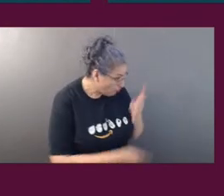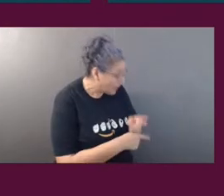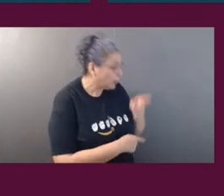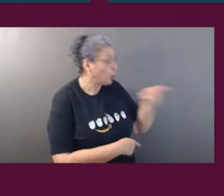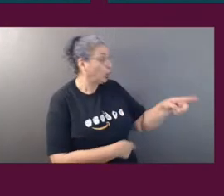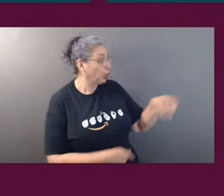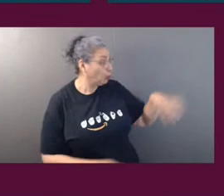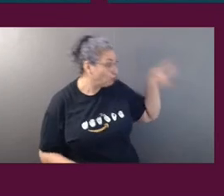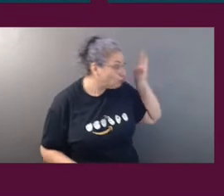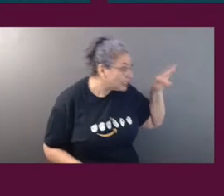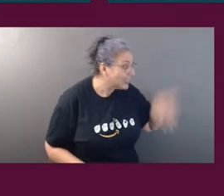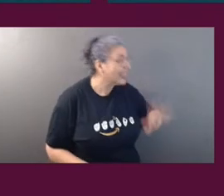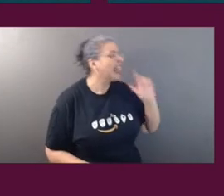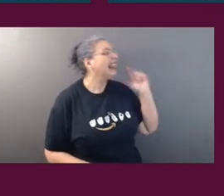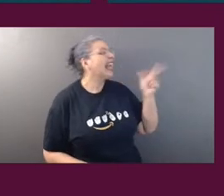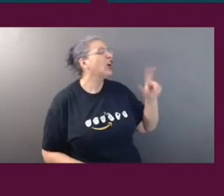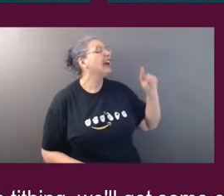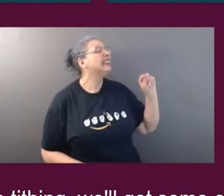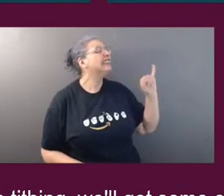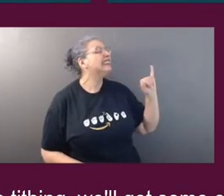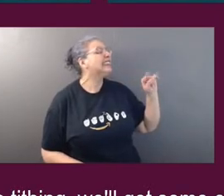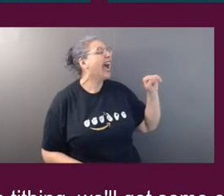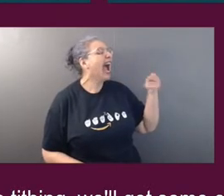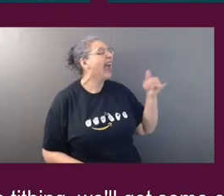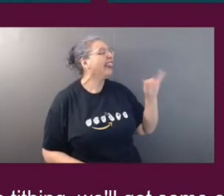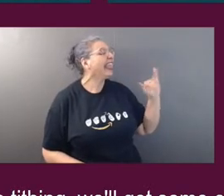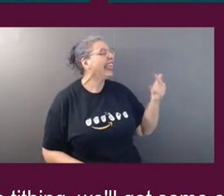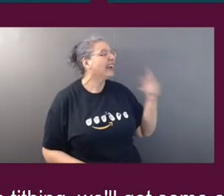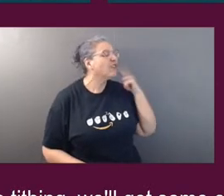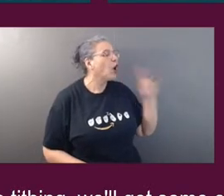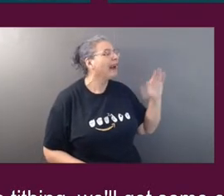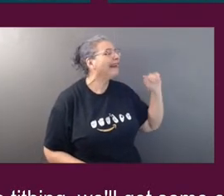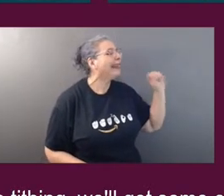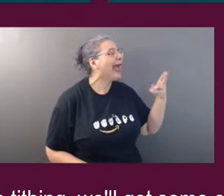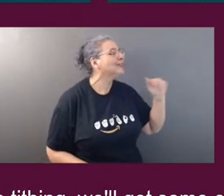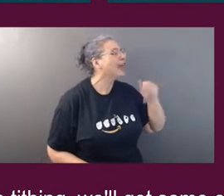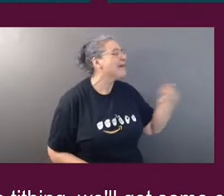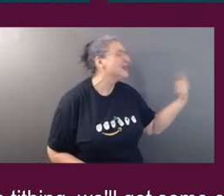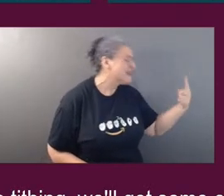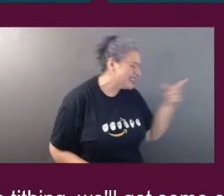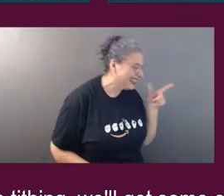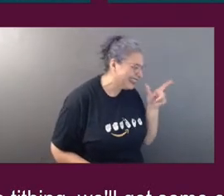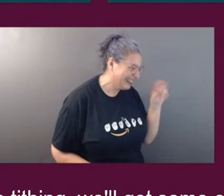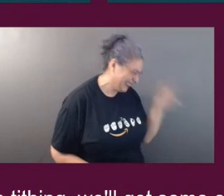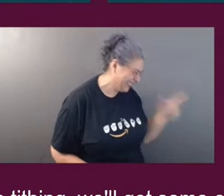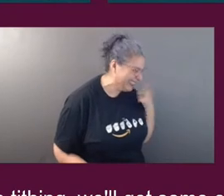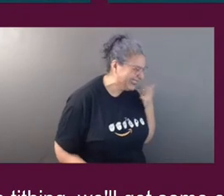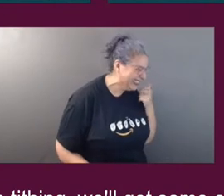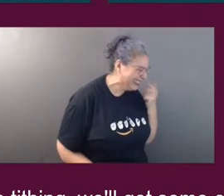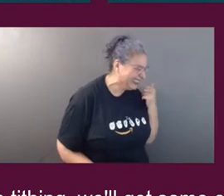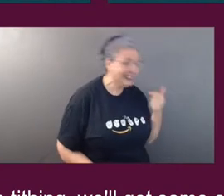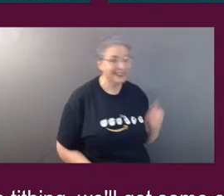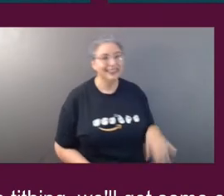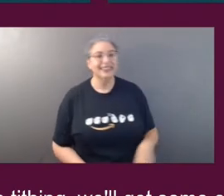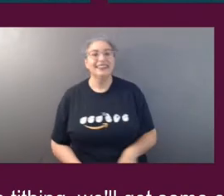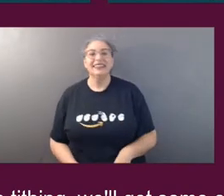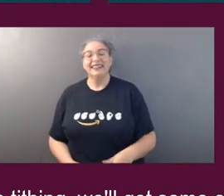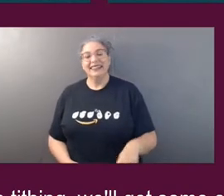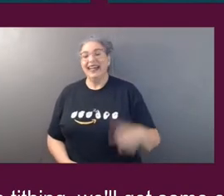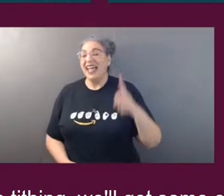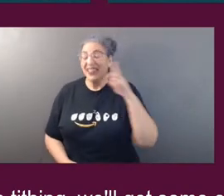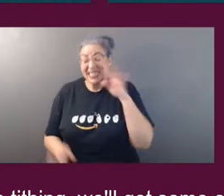Yes, you are preaching the tithing. You know, we'll get some cash apps going to send the tithes. But no, we think it's